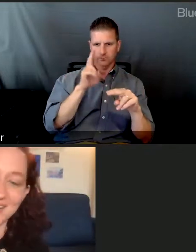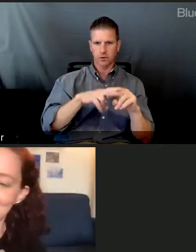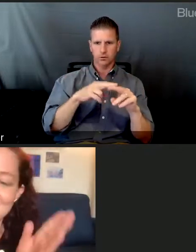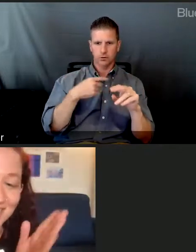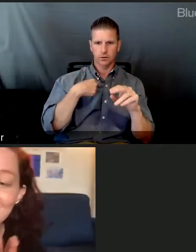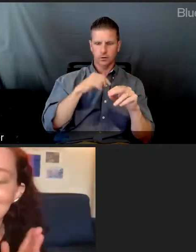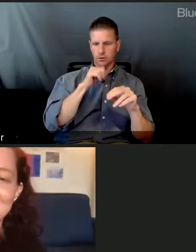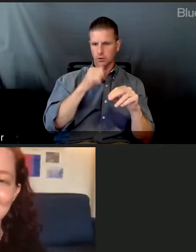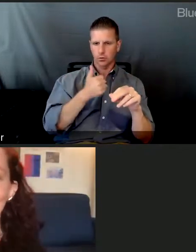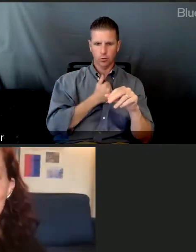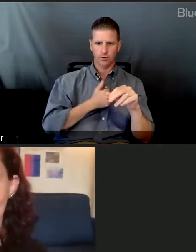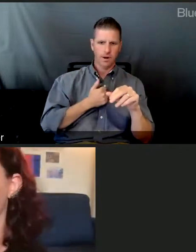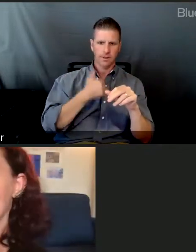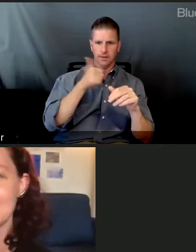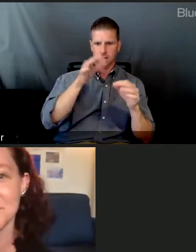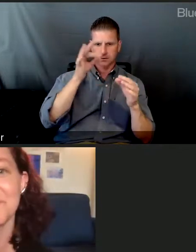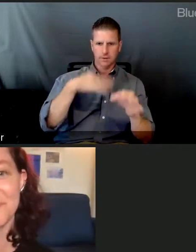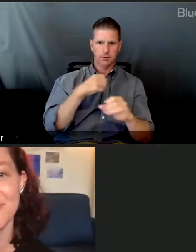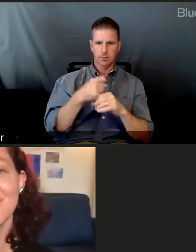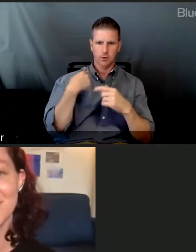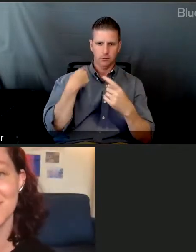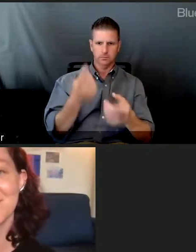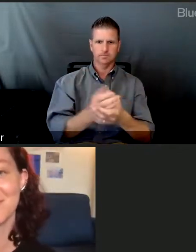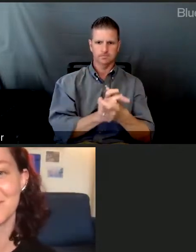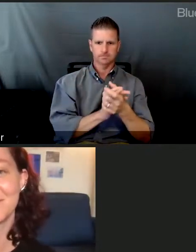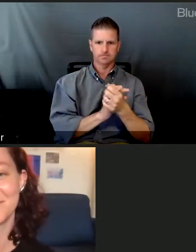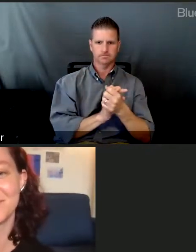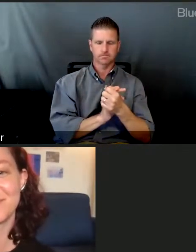not regret any decision that I've made along the way.